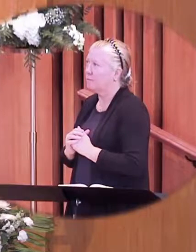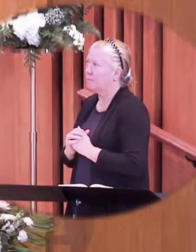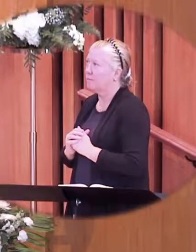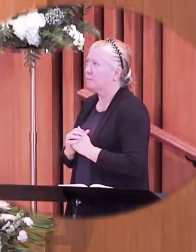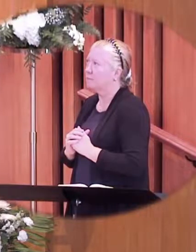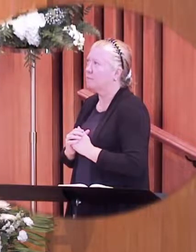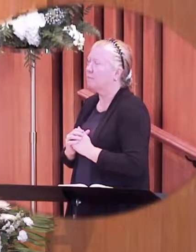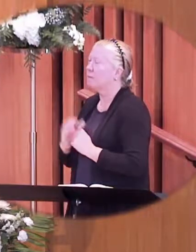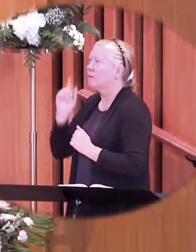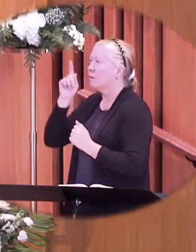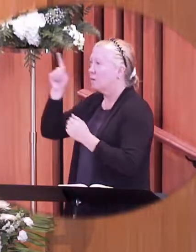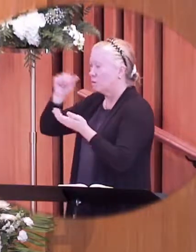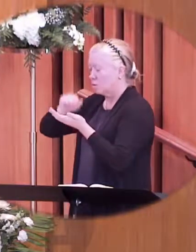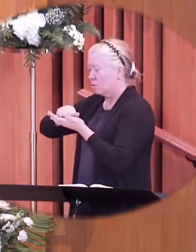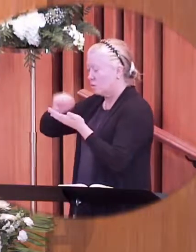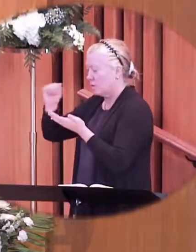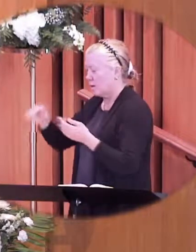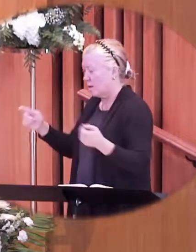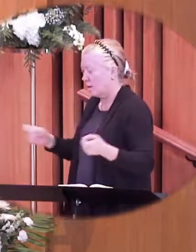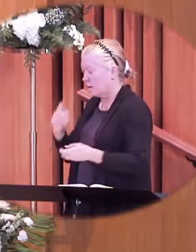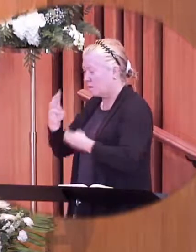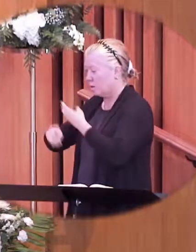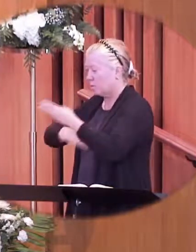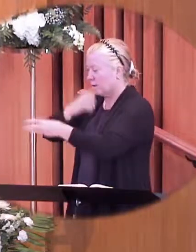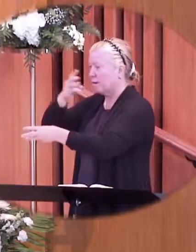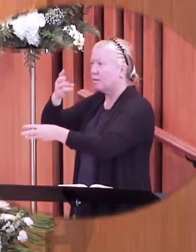on us.